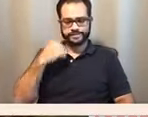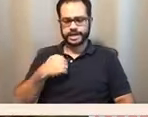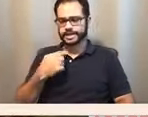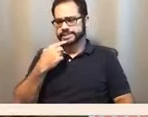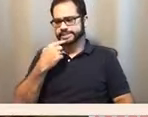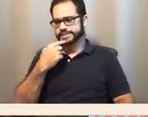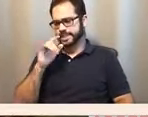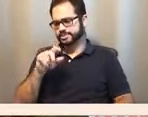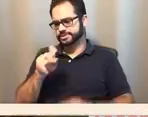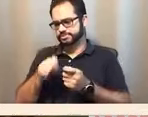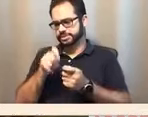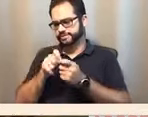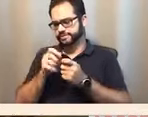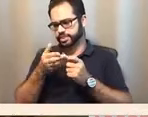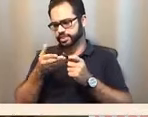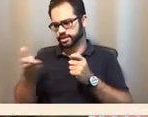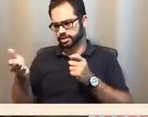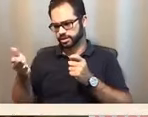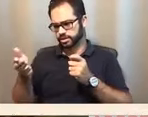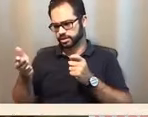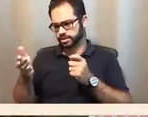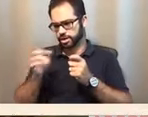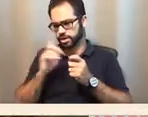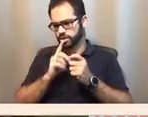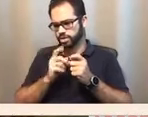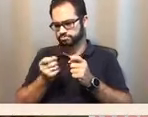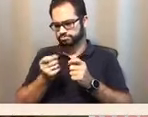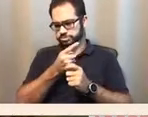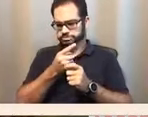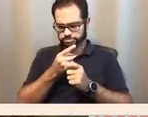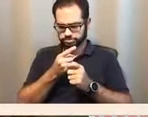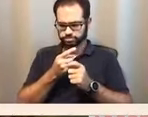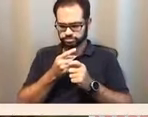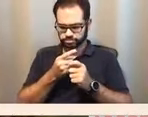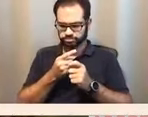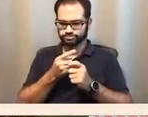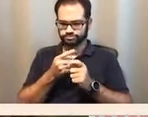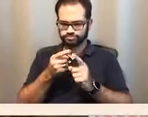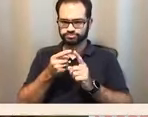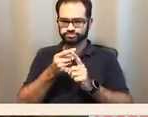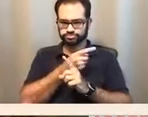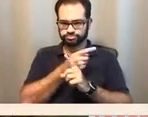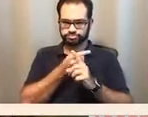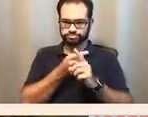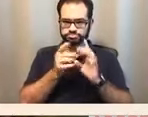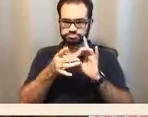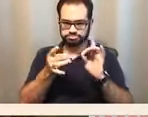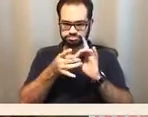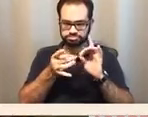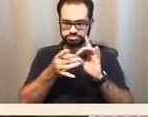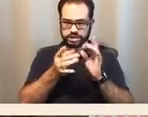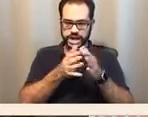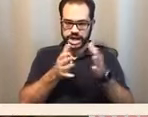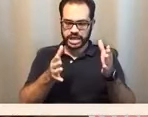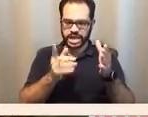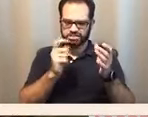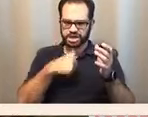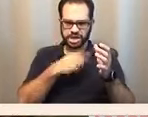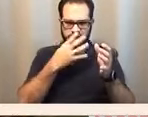thing, it's going to spark a pedicate of a lot of discussion that needs not to be